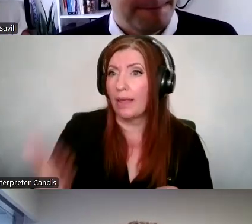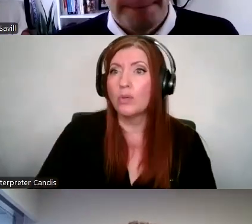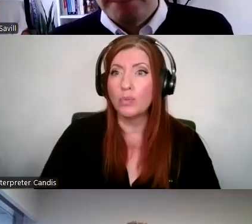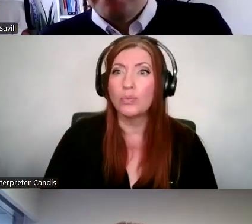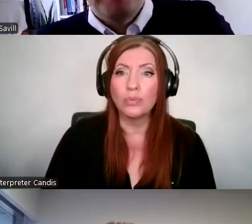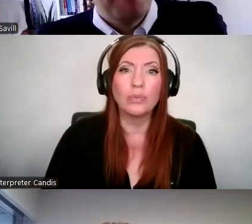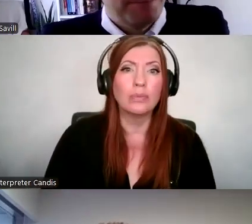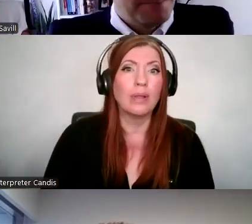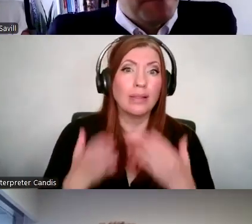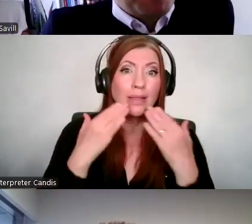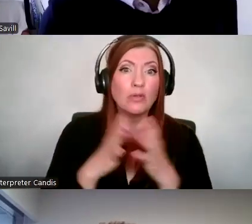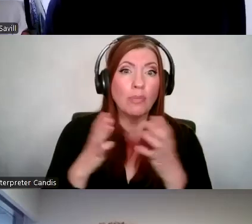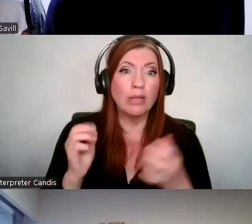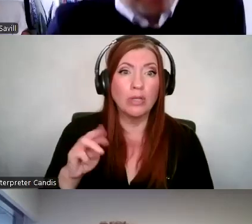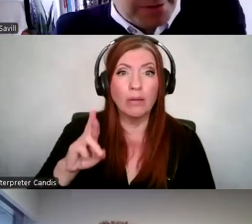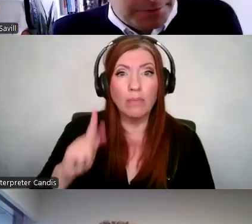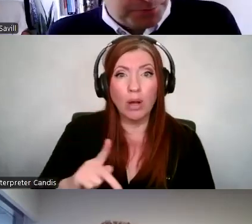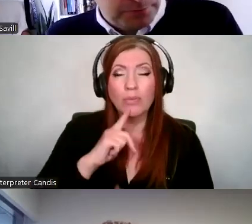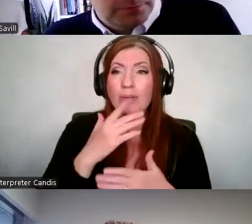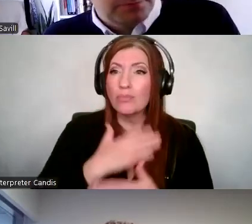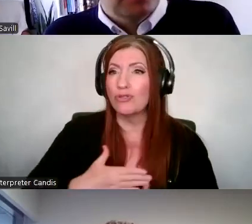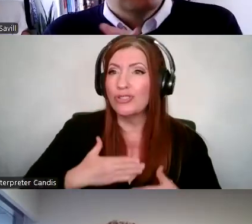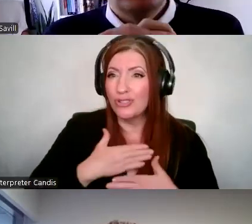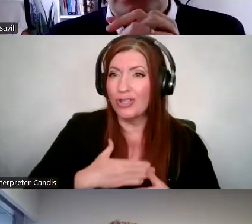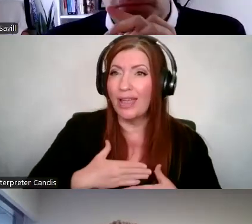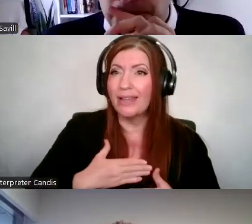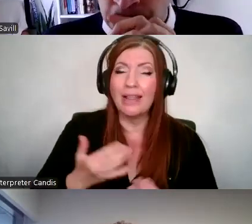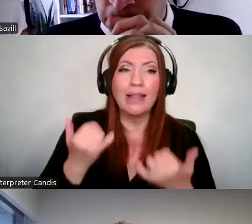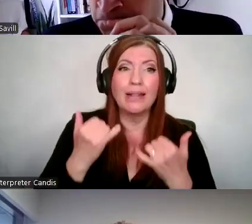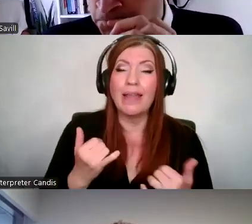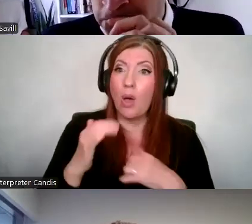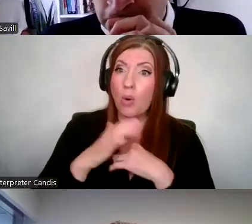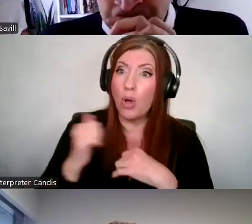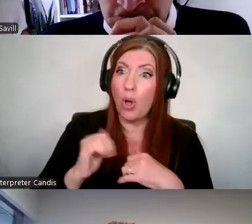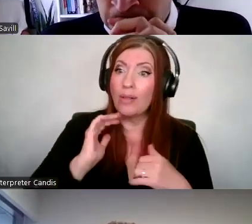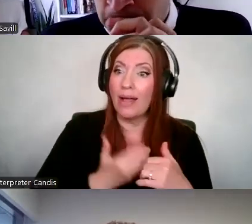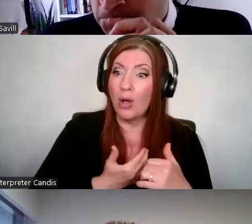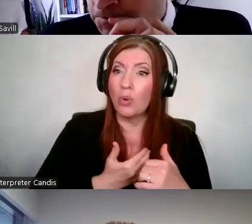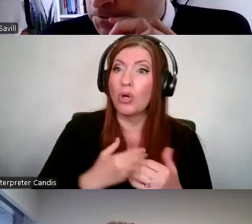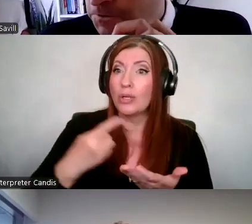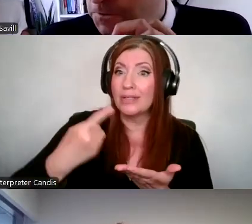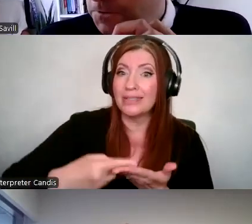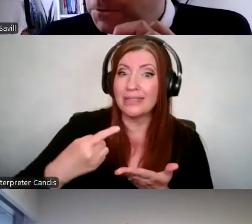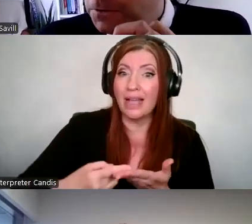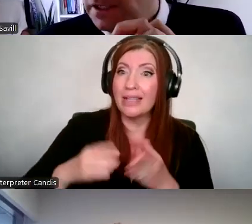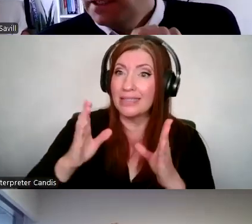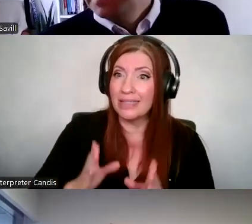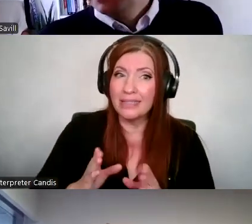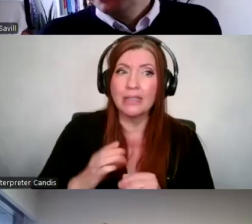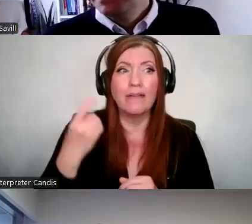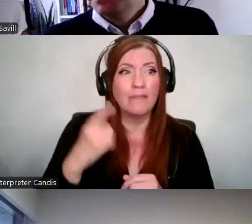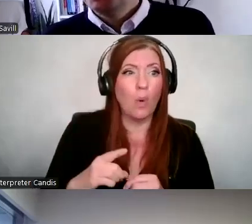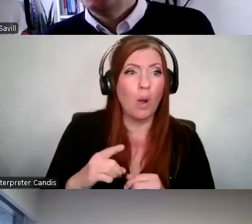Thank you so much, Mark. Really appreciate it. So we're going to call up our discussants for